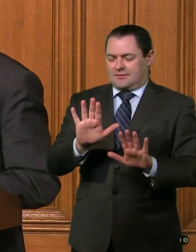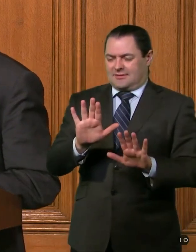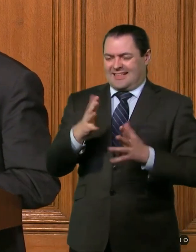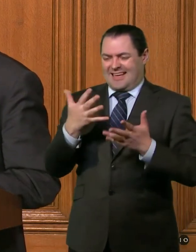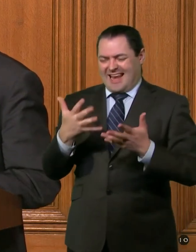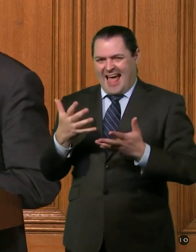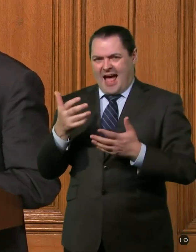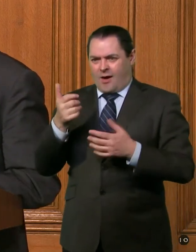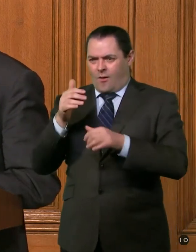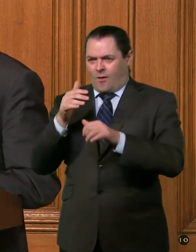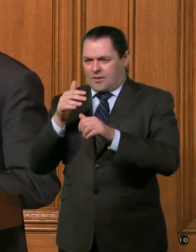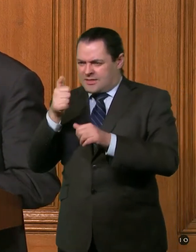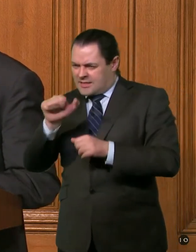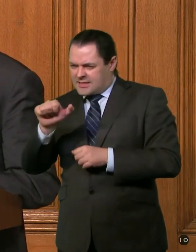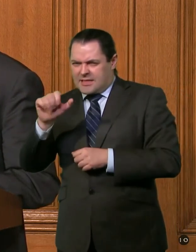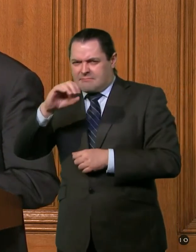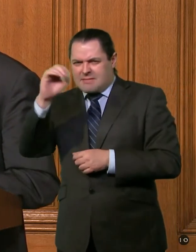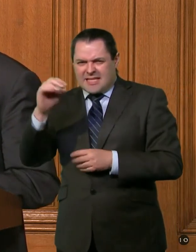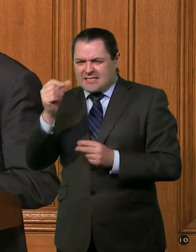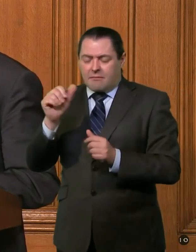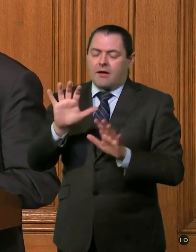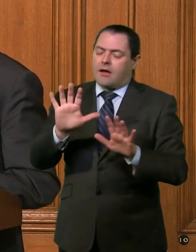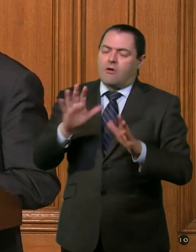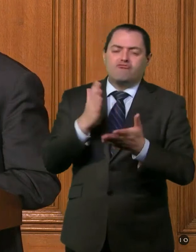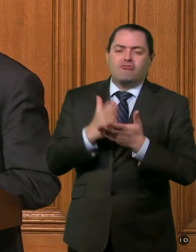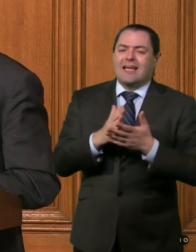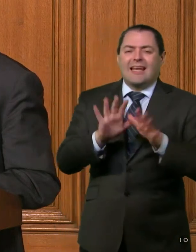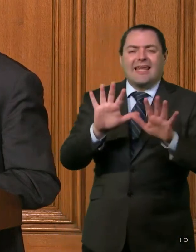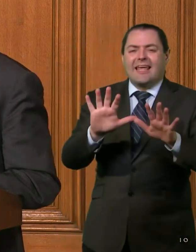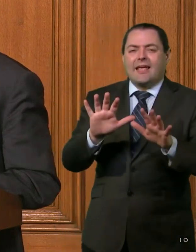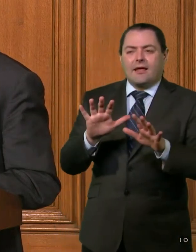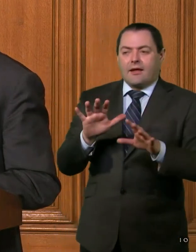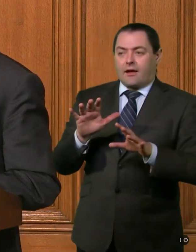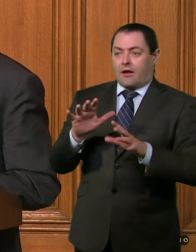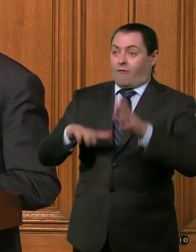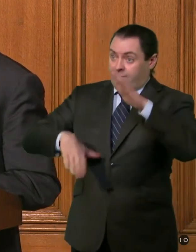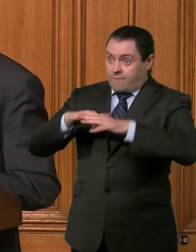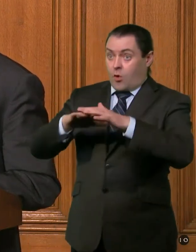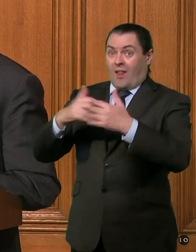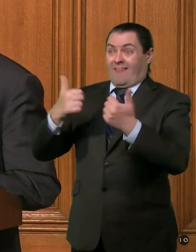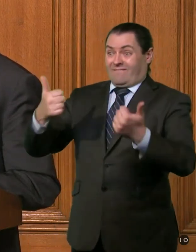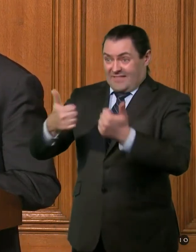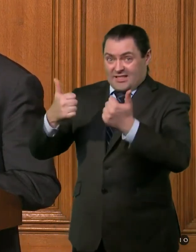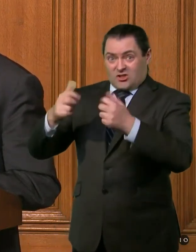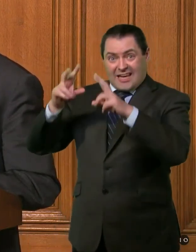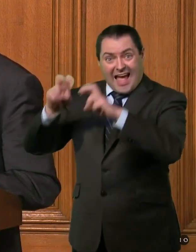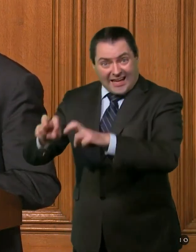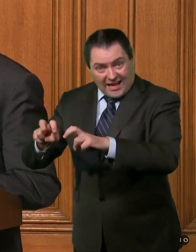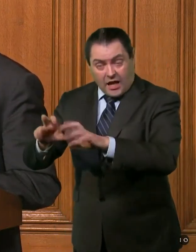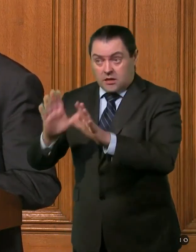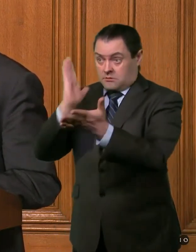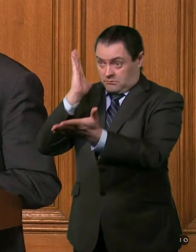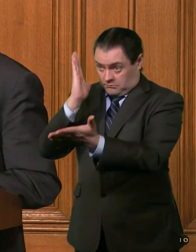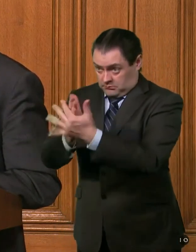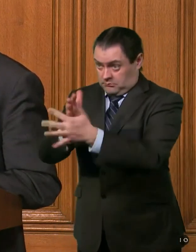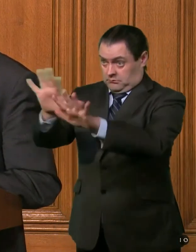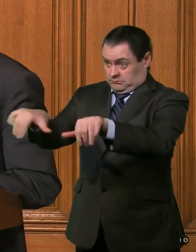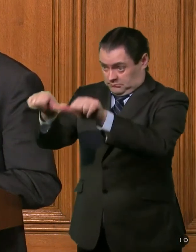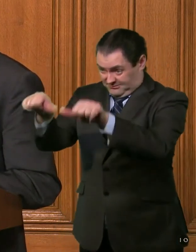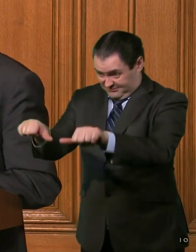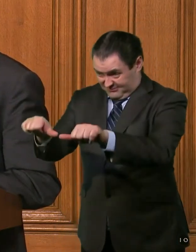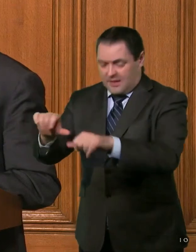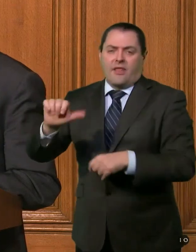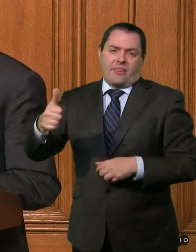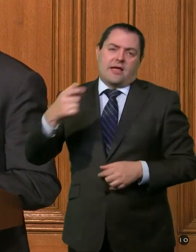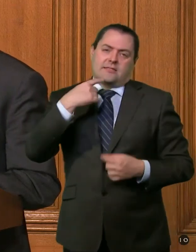to be extremely cautious and wait till we've got proper data. It's too early to say what's happening in the UK. It's being looked at very,